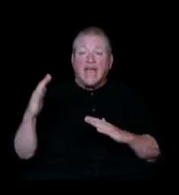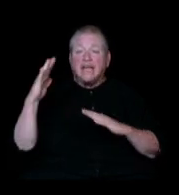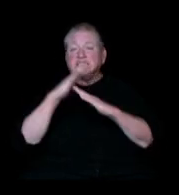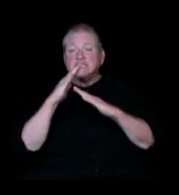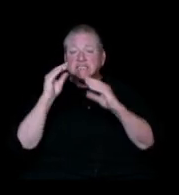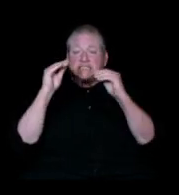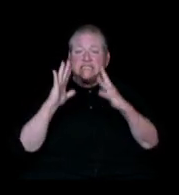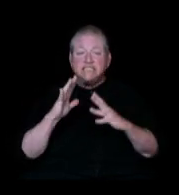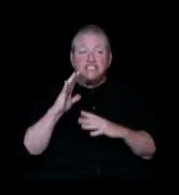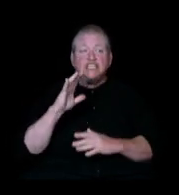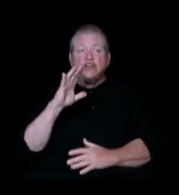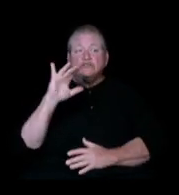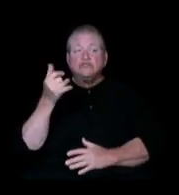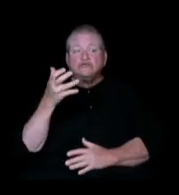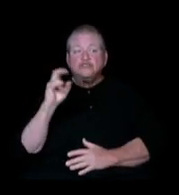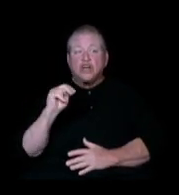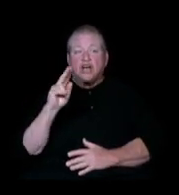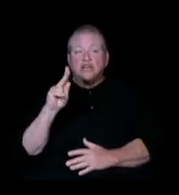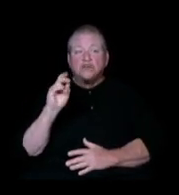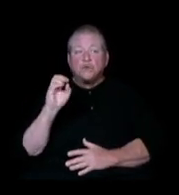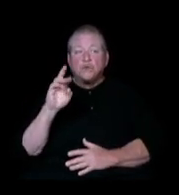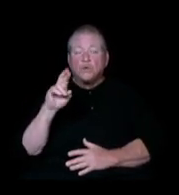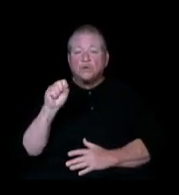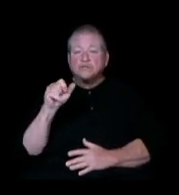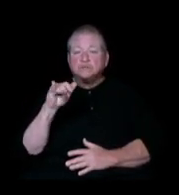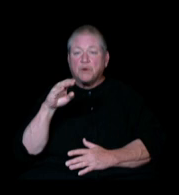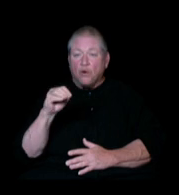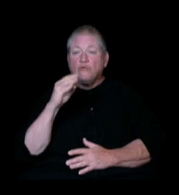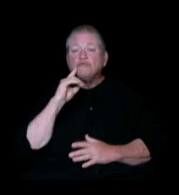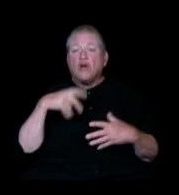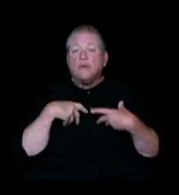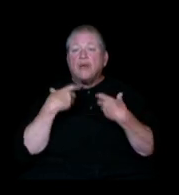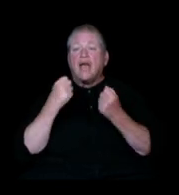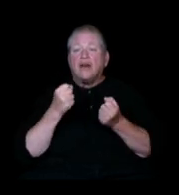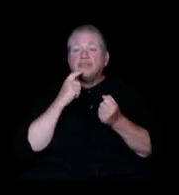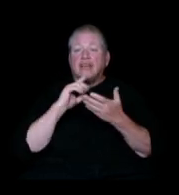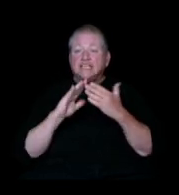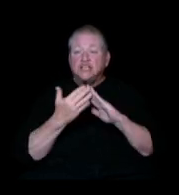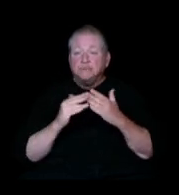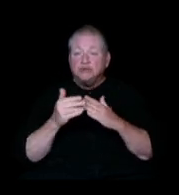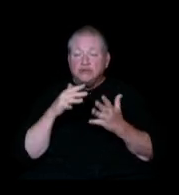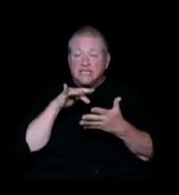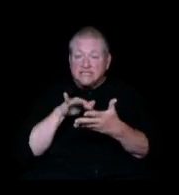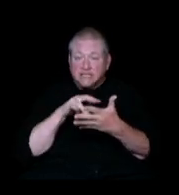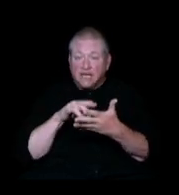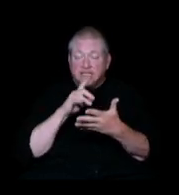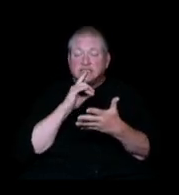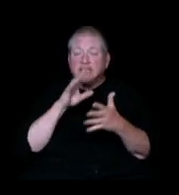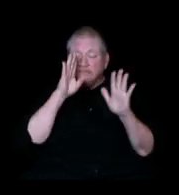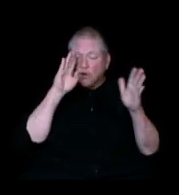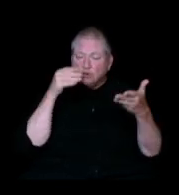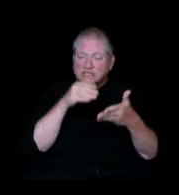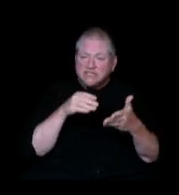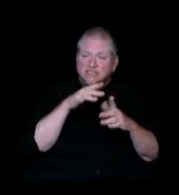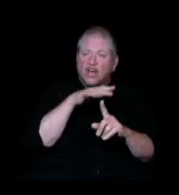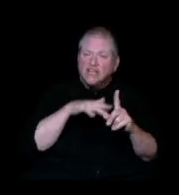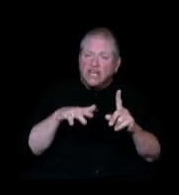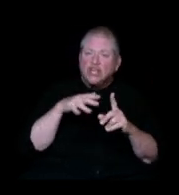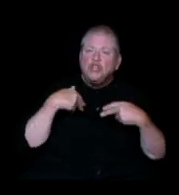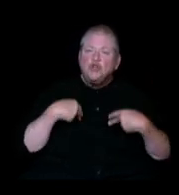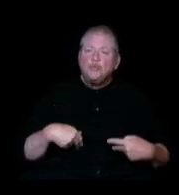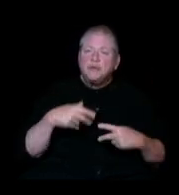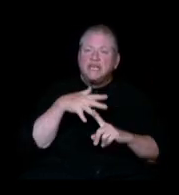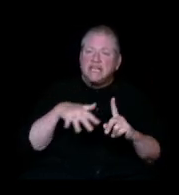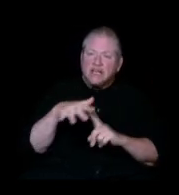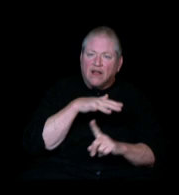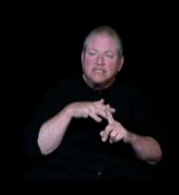Award goes to John Korsmo from Health and Community Studies. His scholarship relates to human ecology, particularly